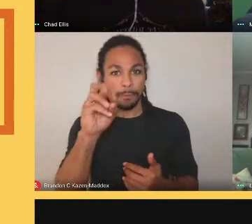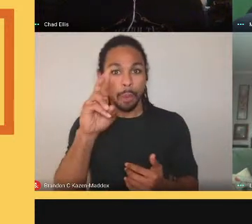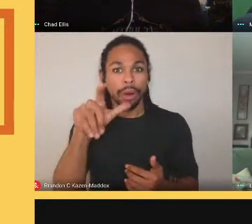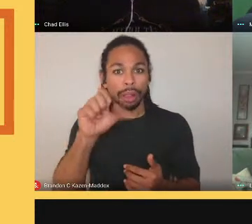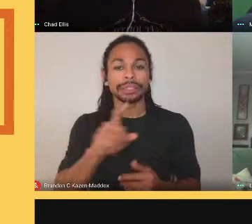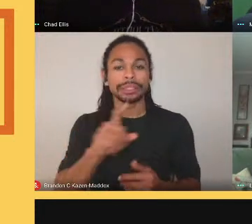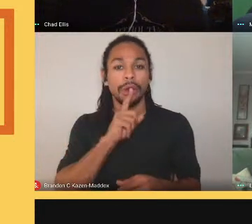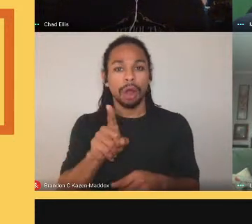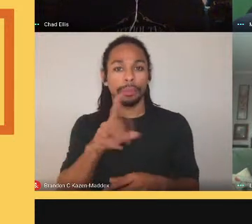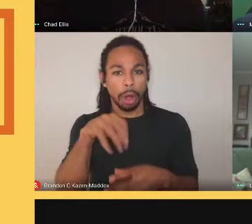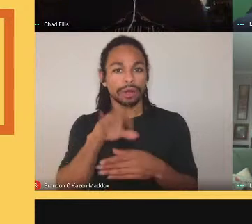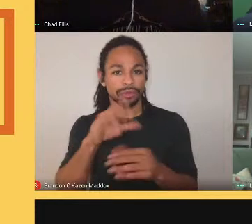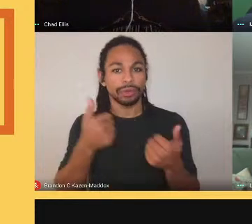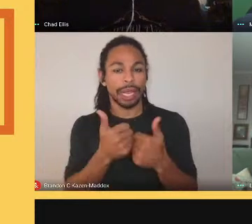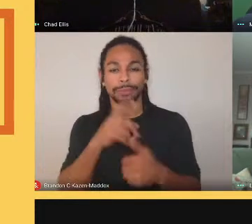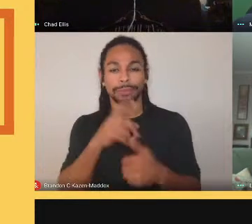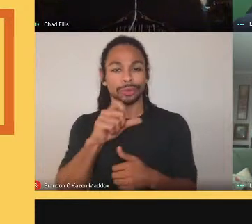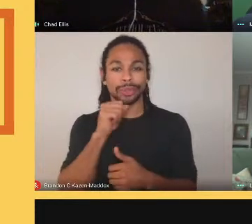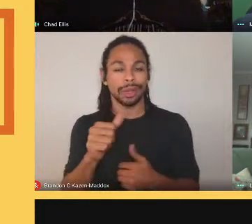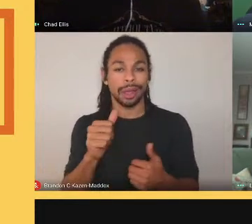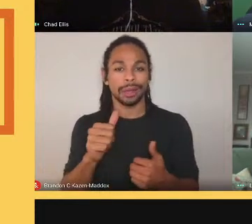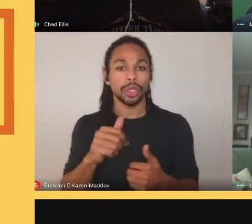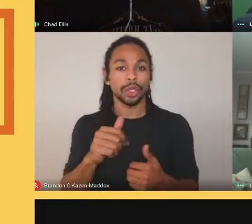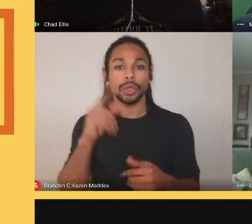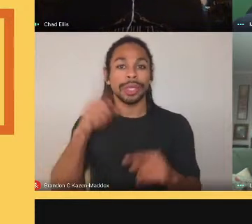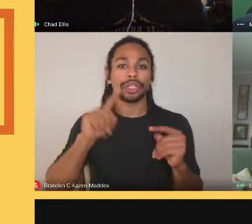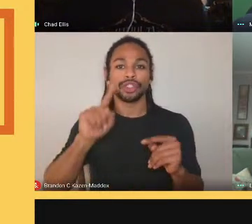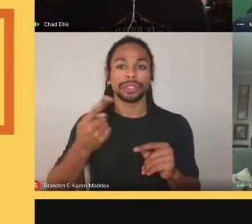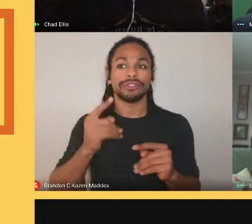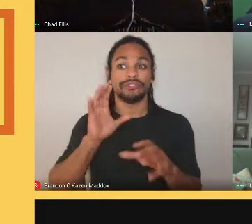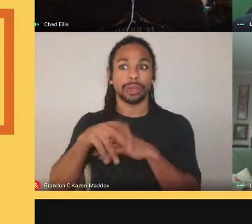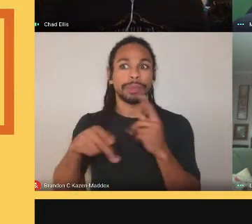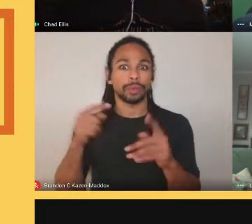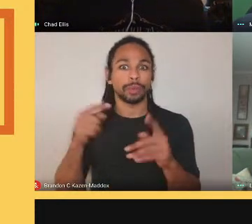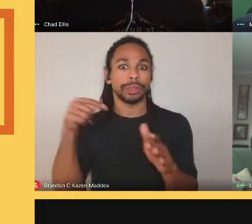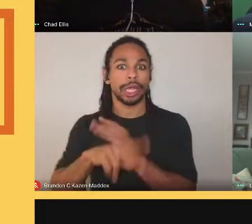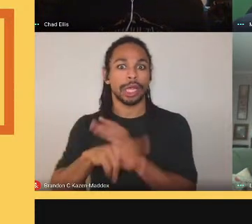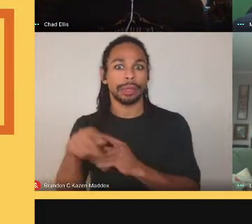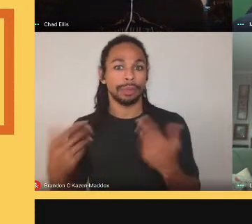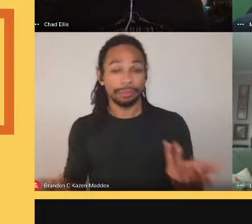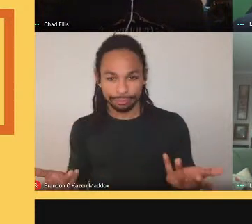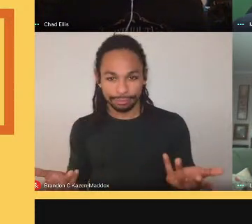And then Mariam, you're talking about you've done your first combat in the upcoming episode.